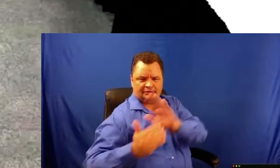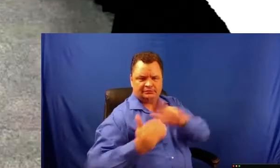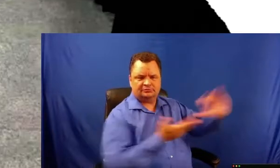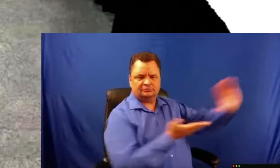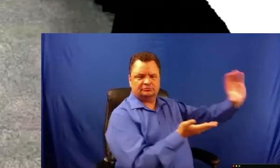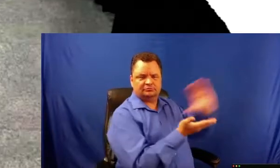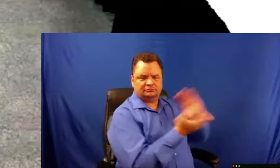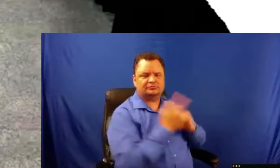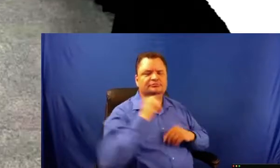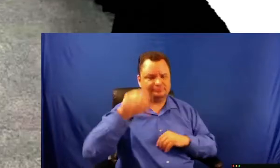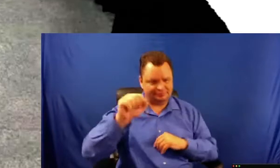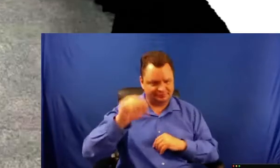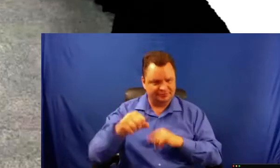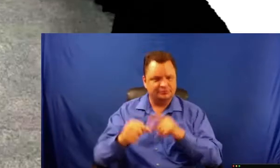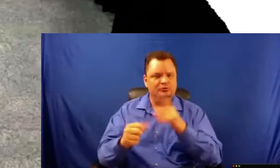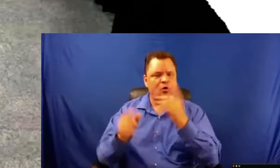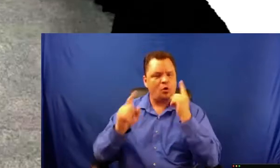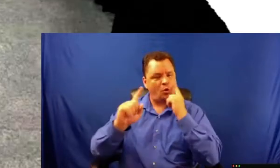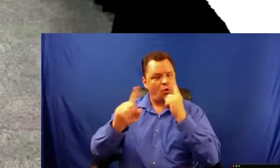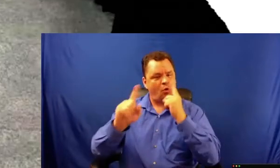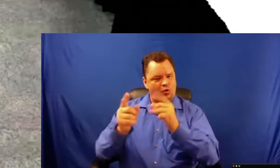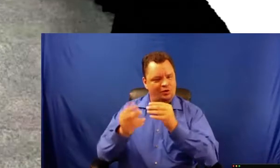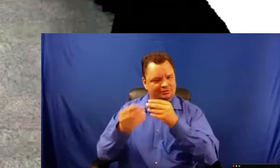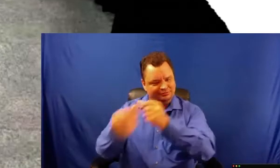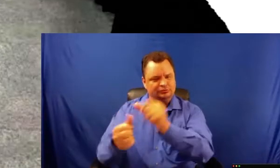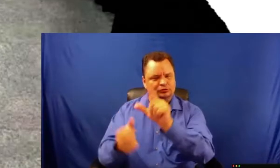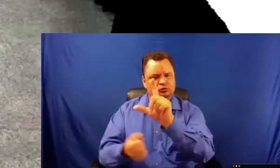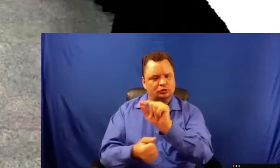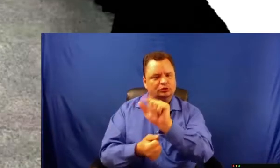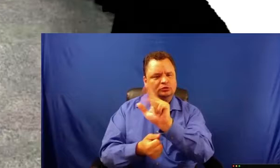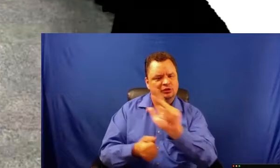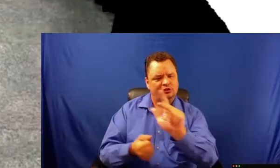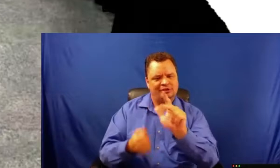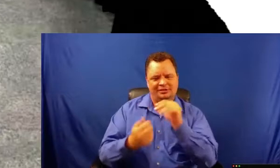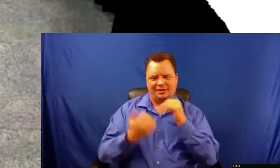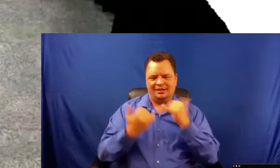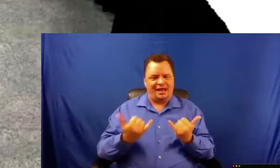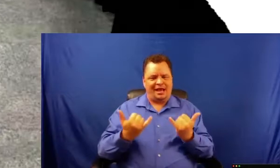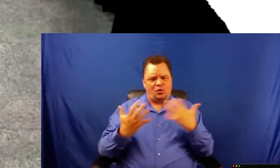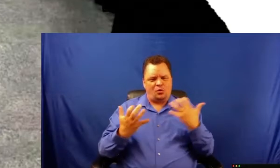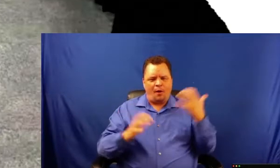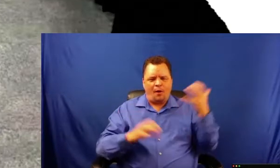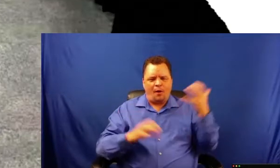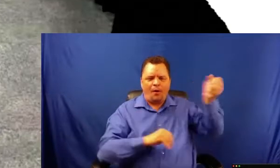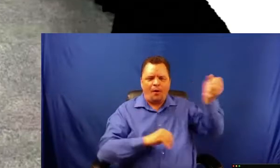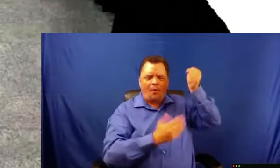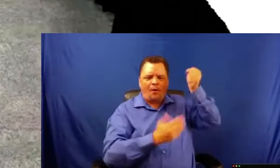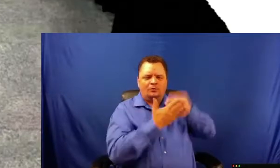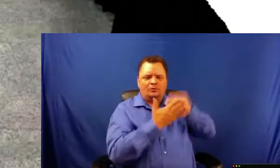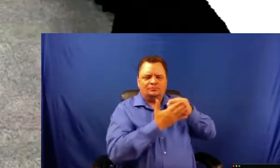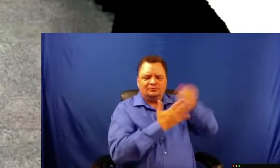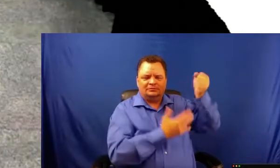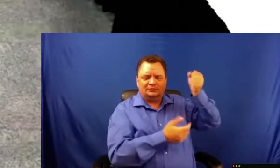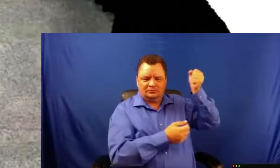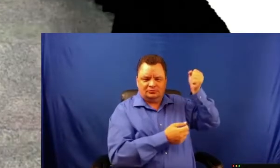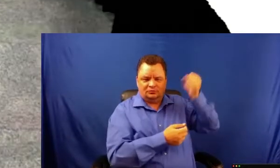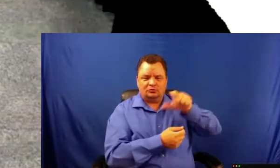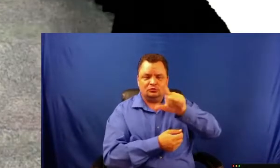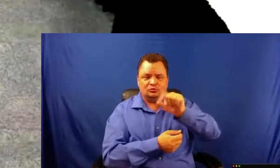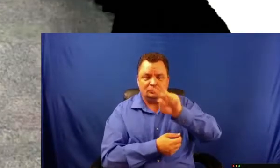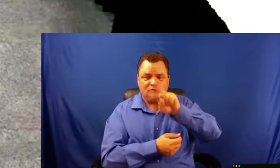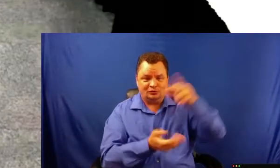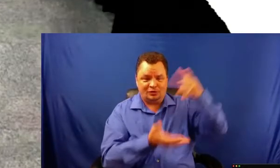expending that round two amount all in 2021. So that will be carrying over to 2022 and